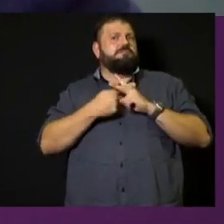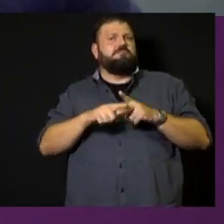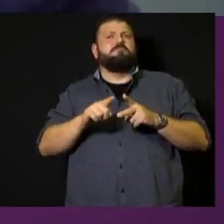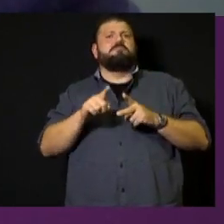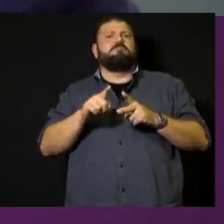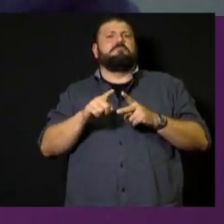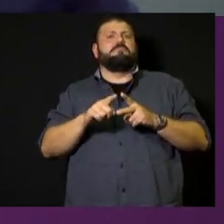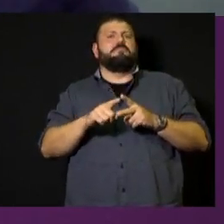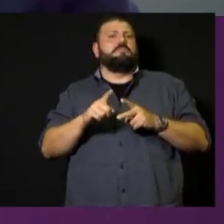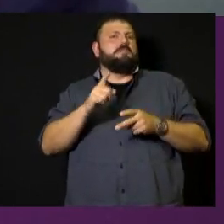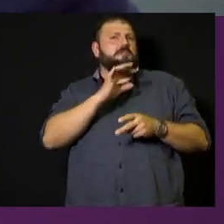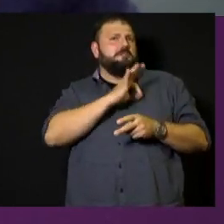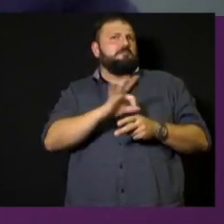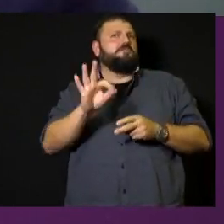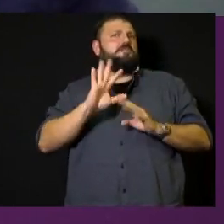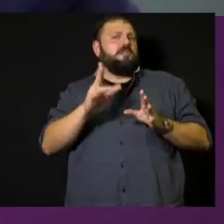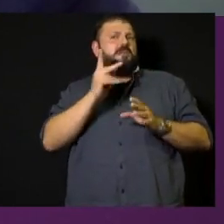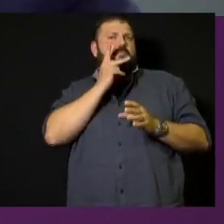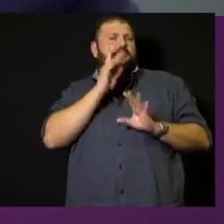they explained me,